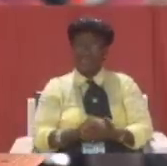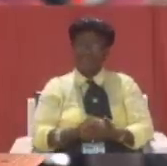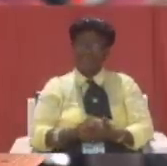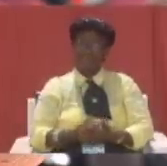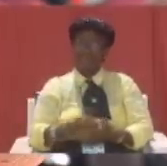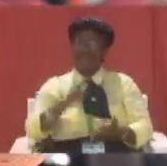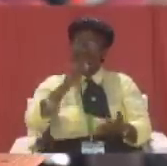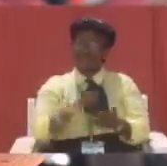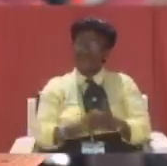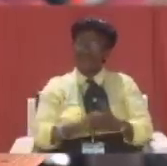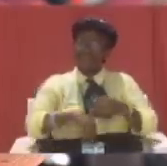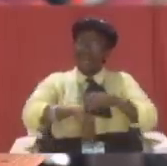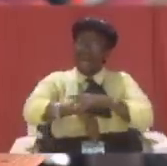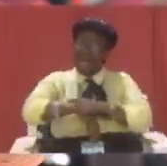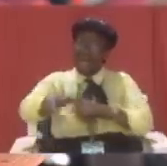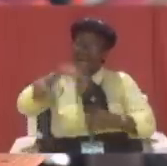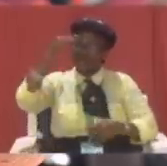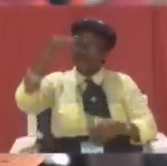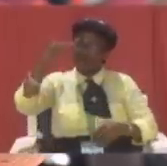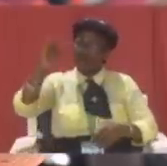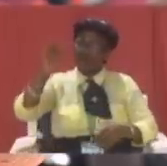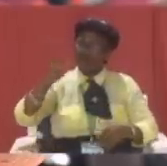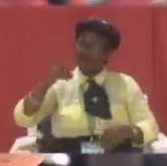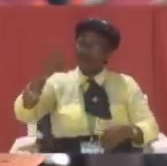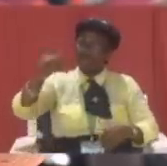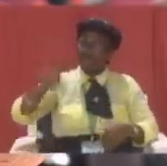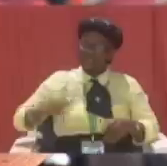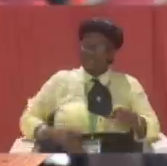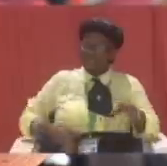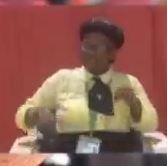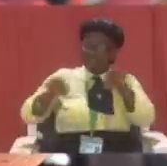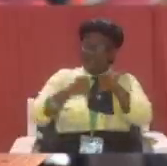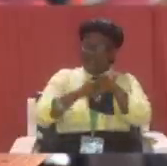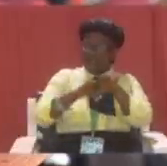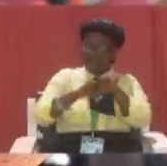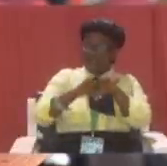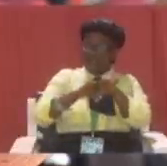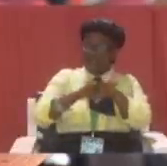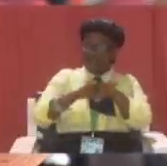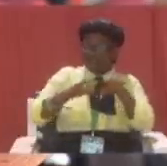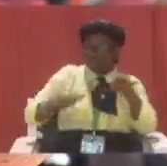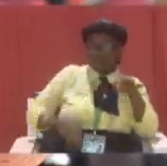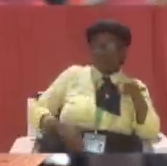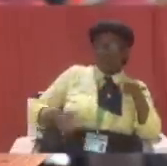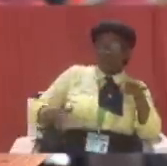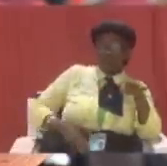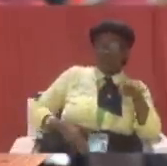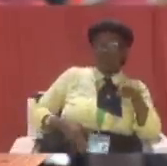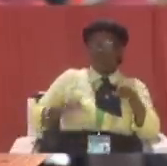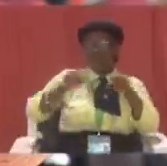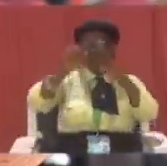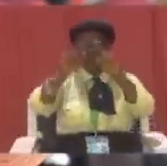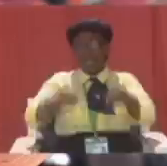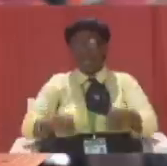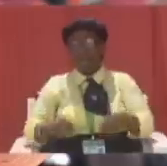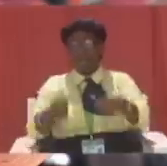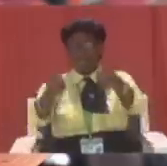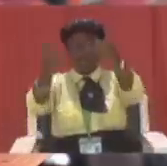that out of a barren womb can come a prophet.